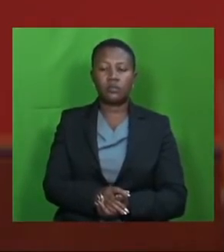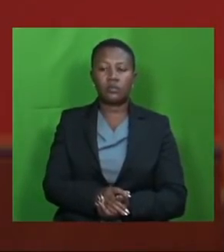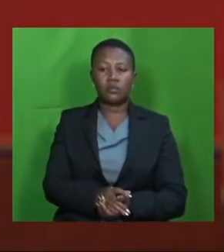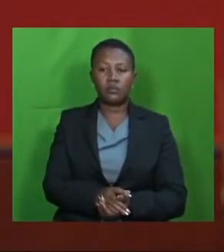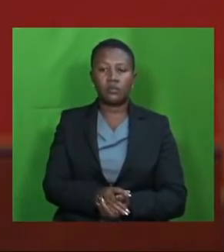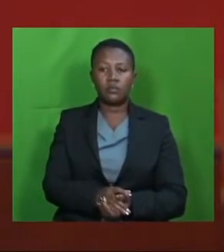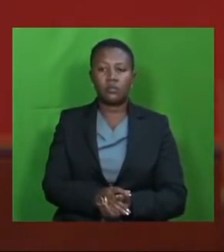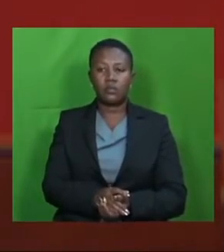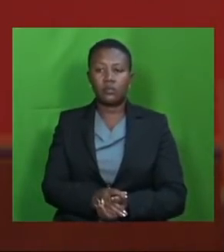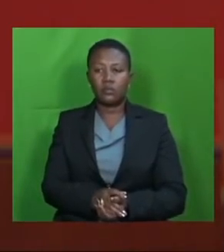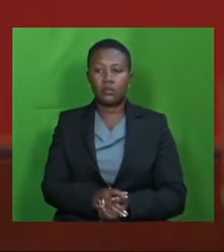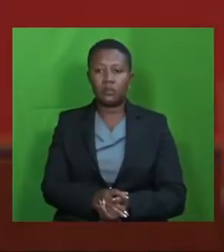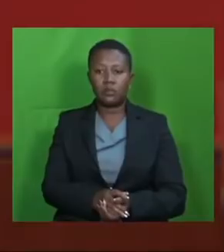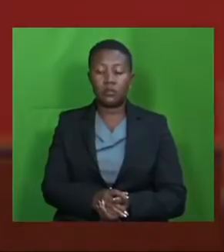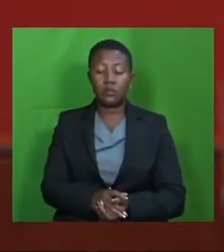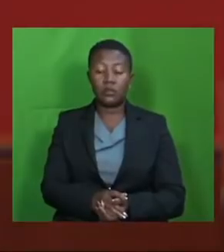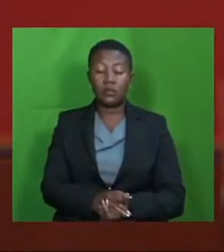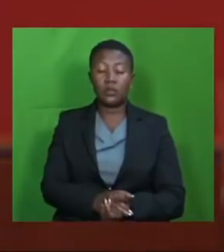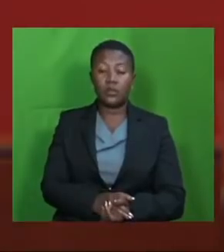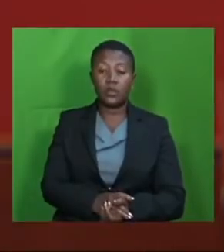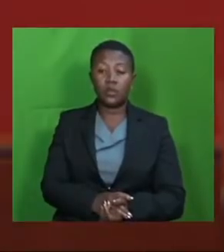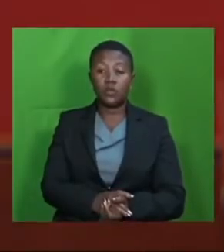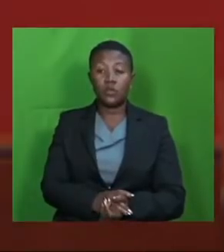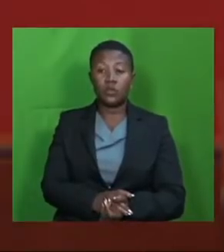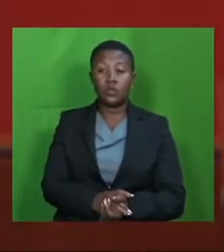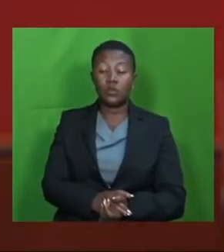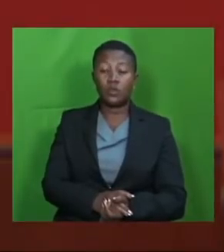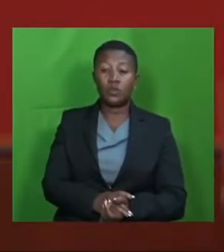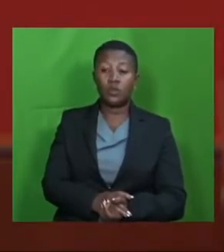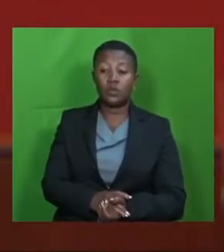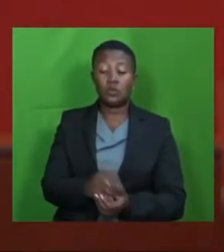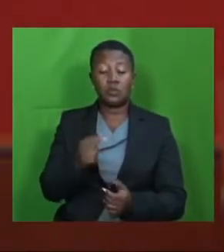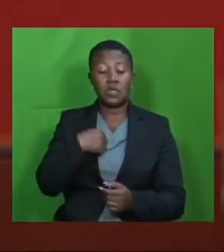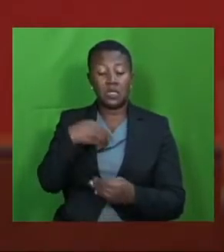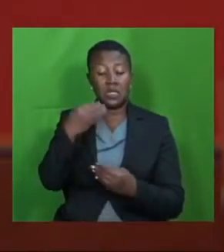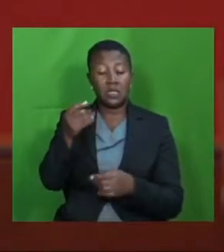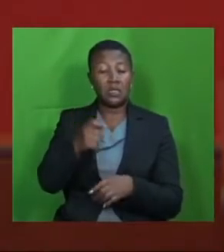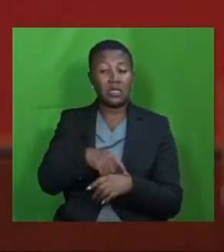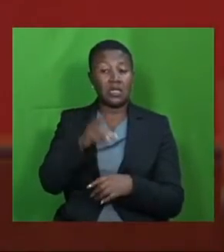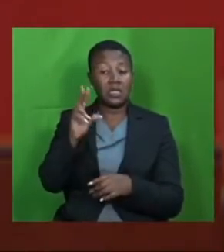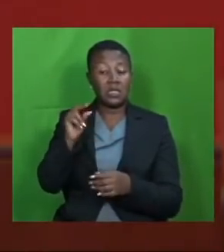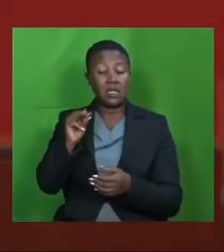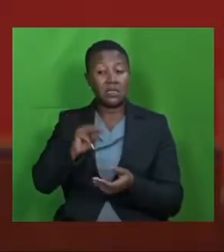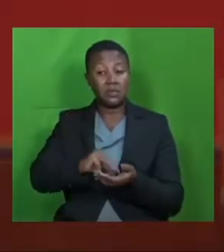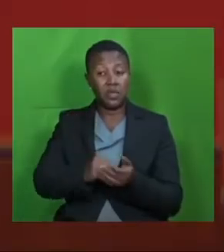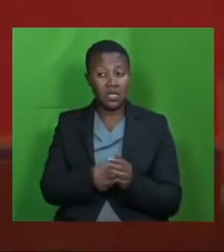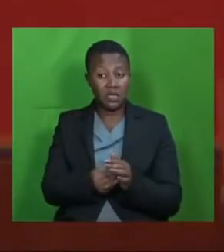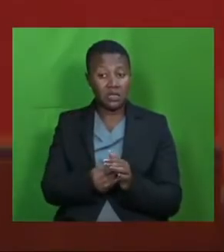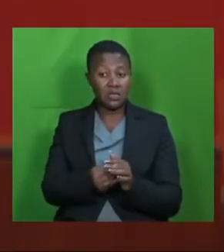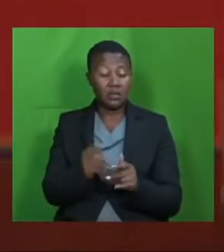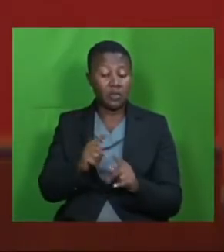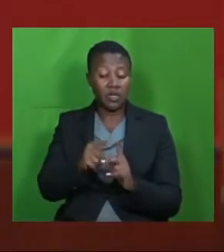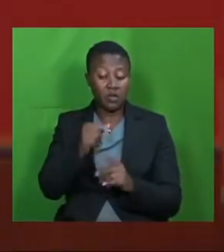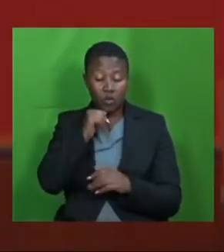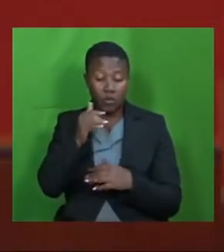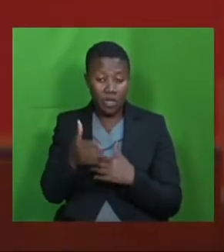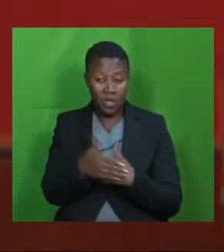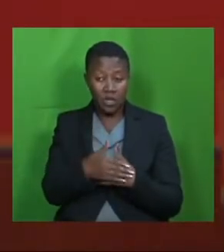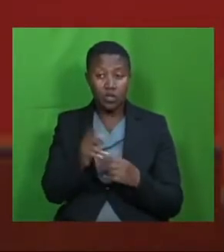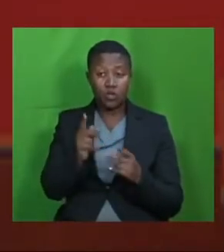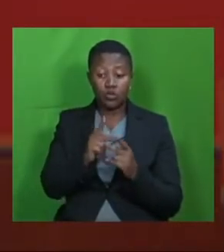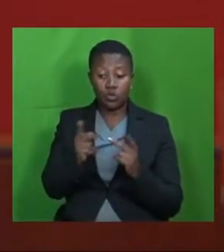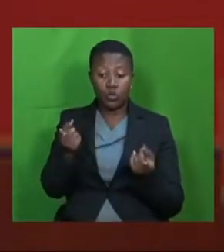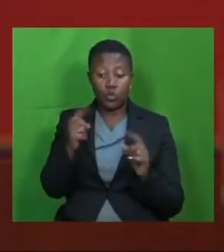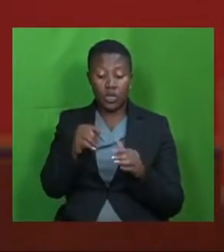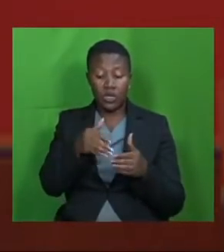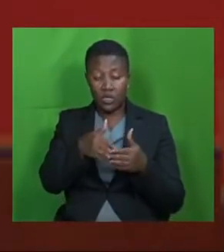So let's take the item in the interim, and so when the leaders finally